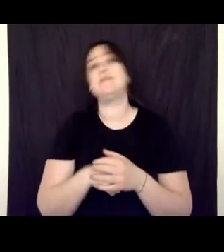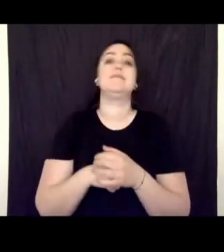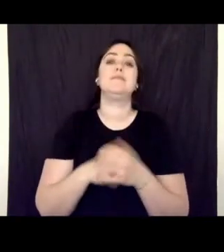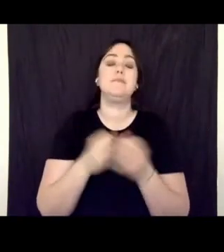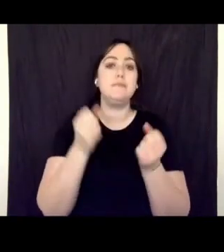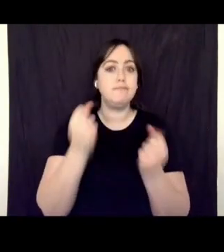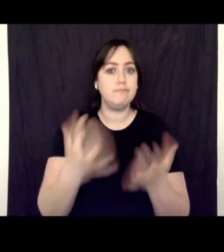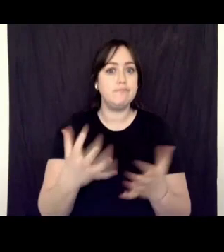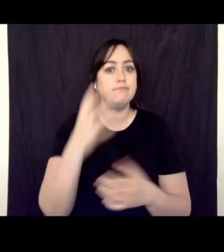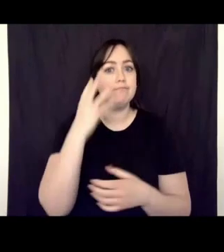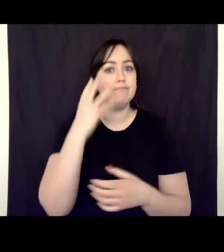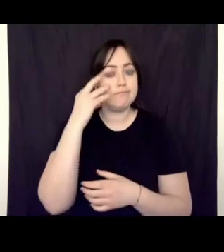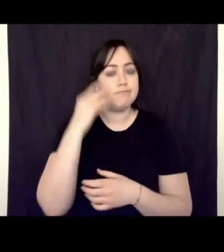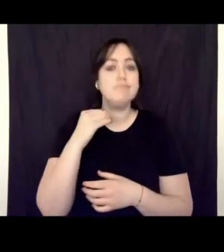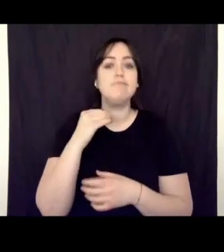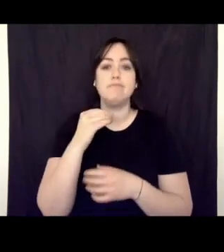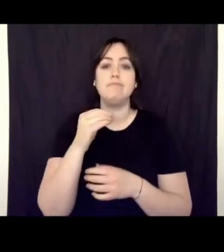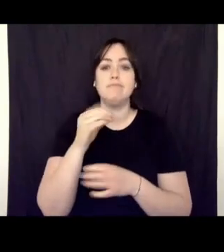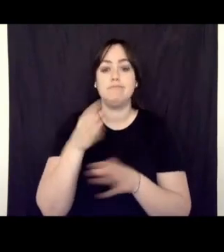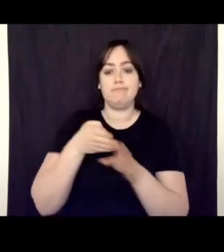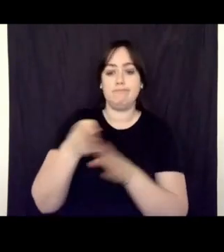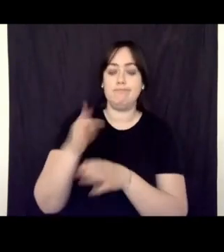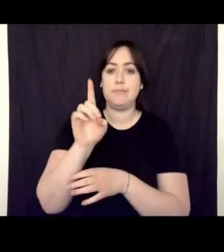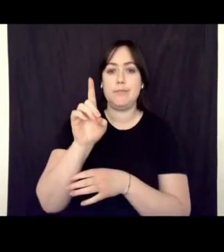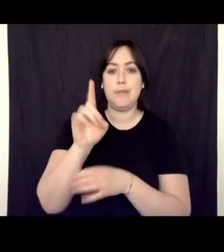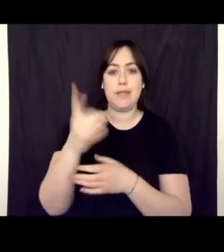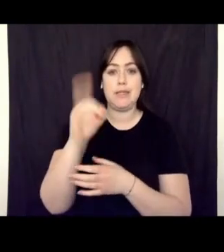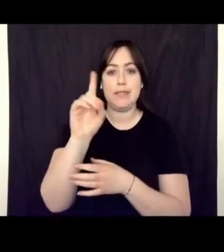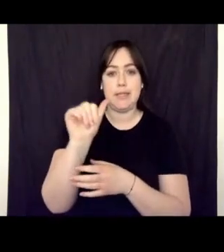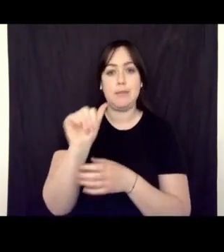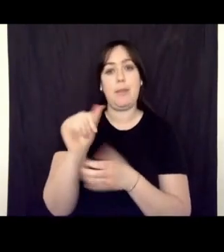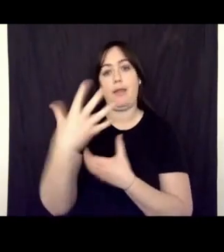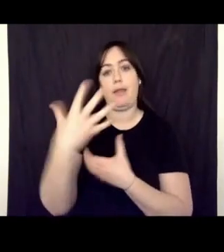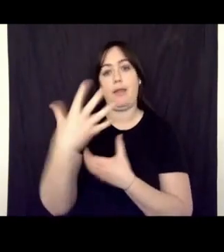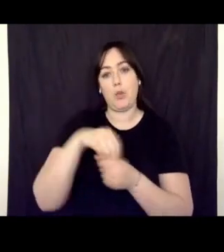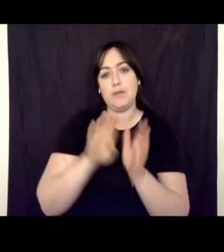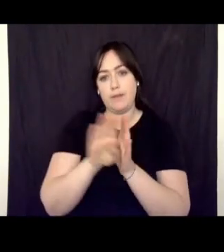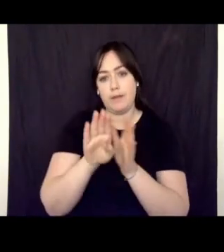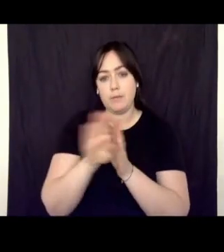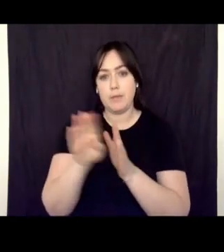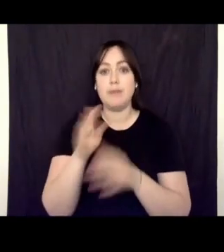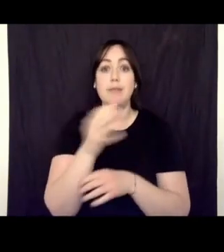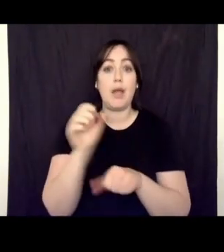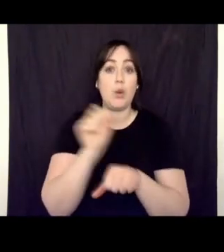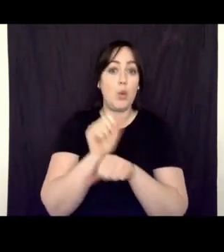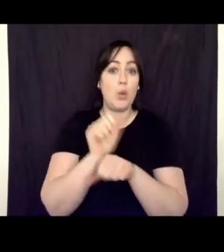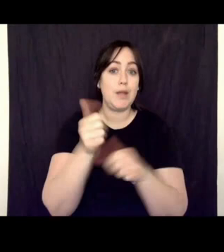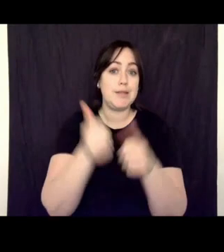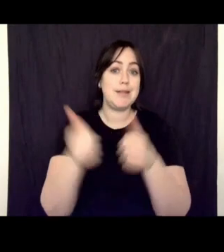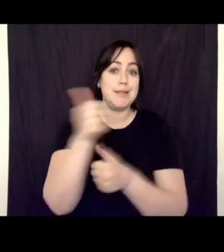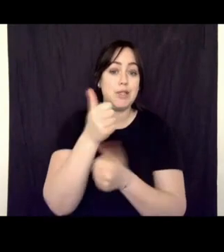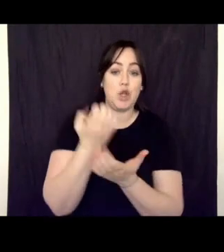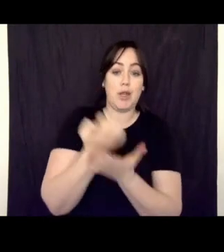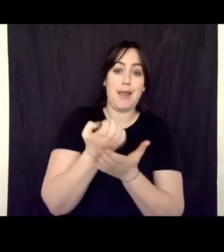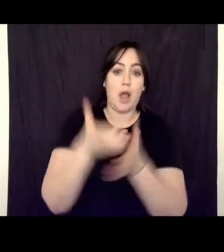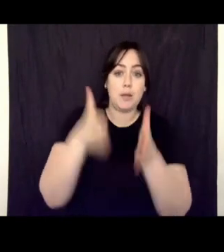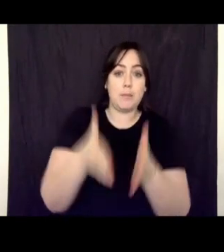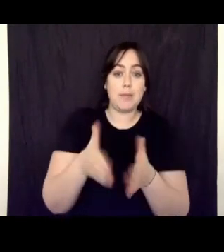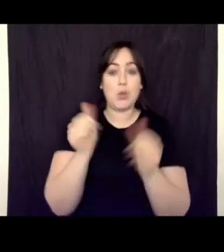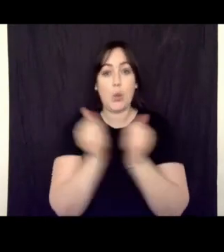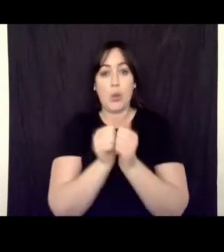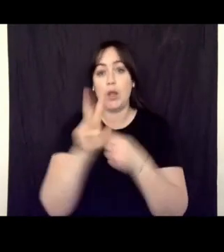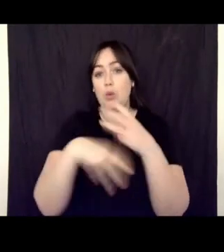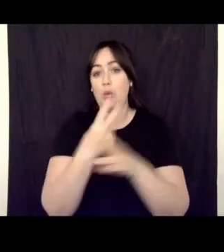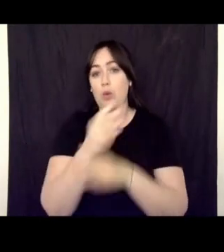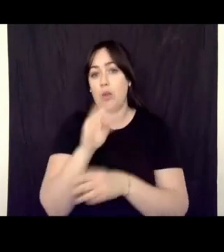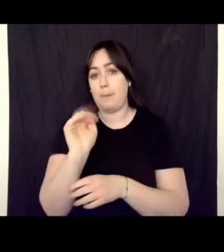of disability and inclusive development and has worked as a senior economist with the World Bank and a wide range